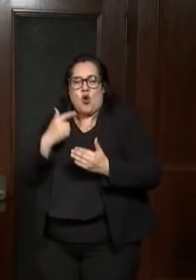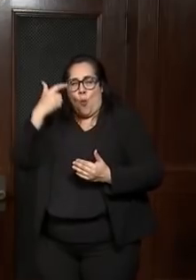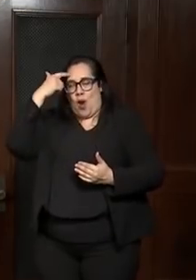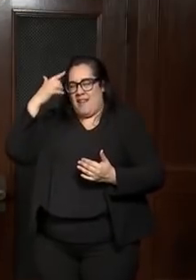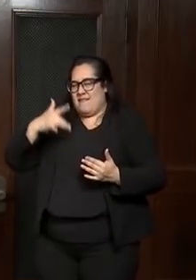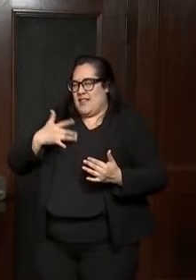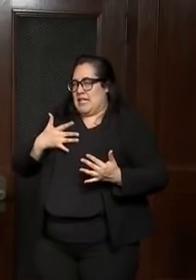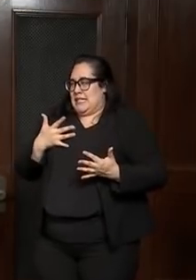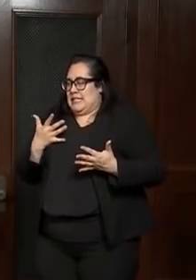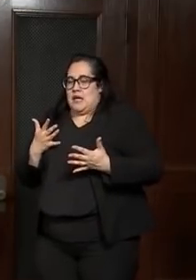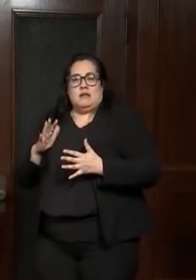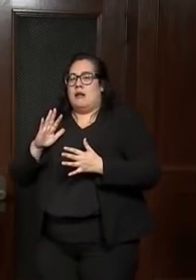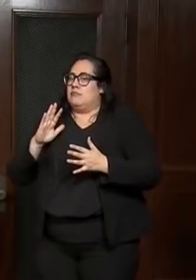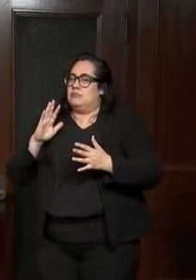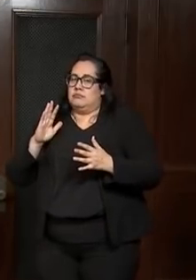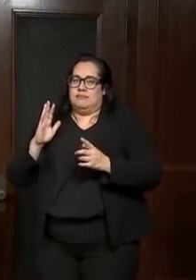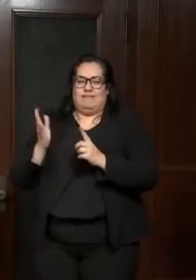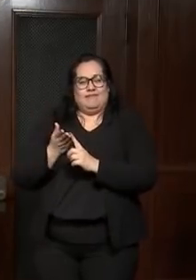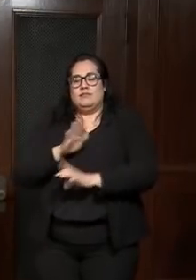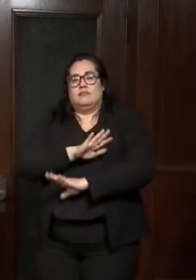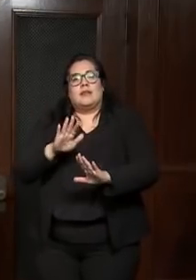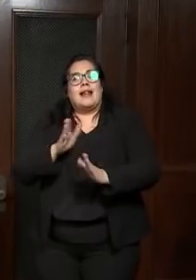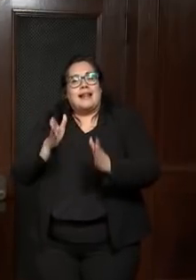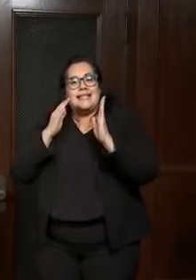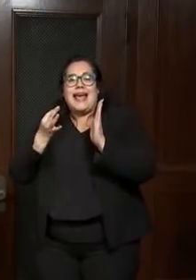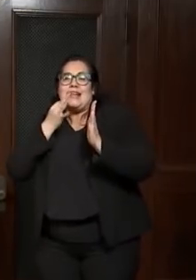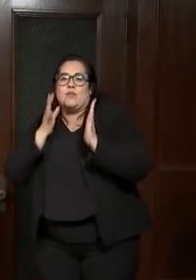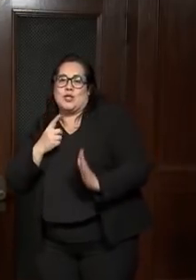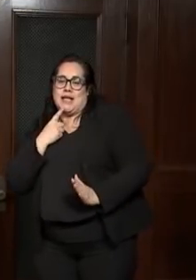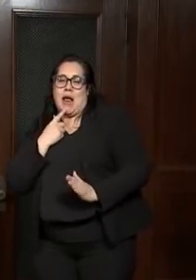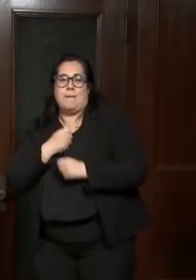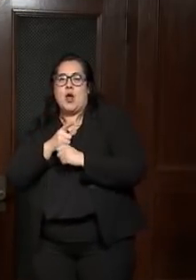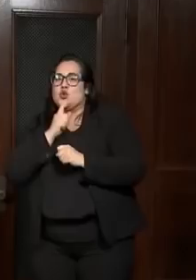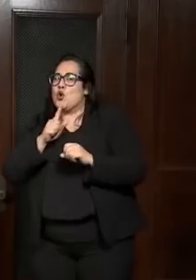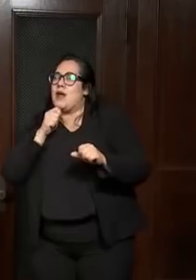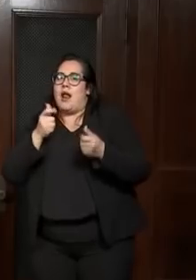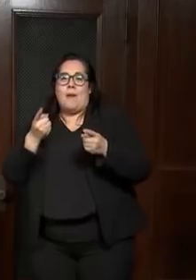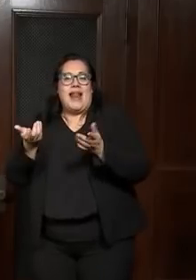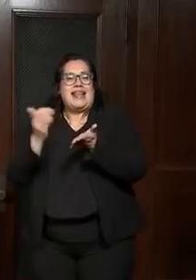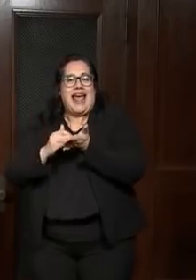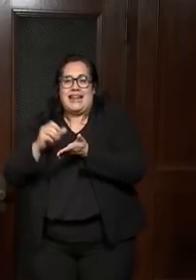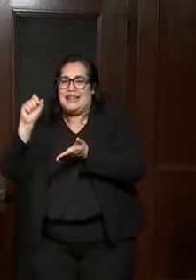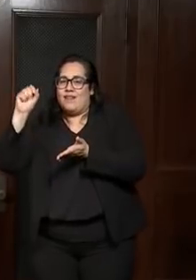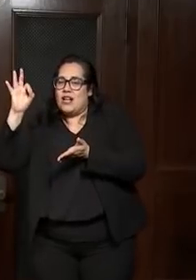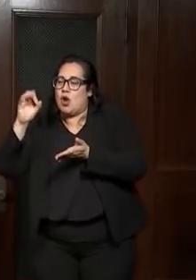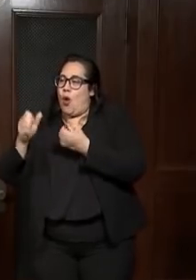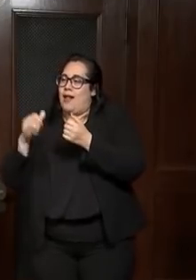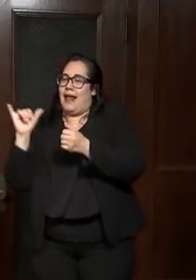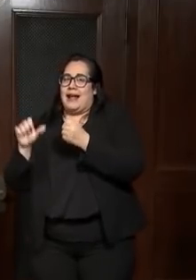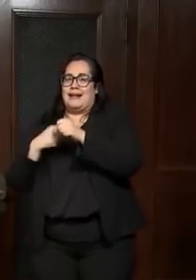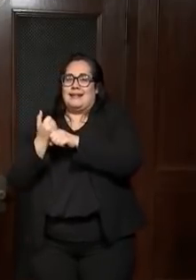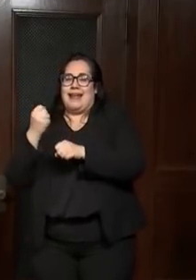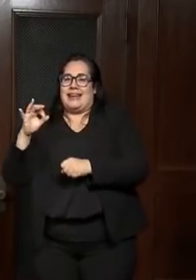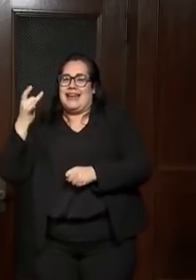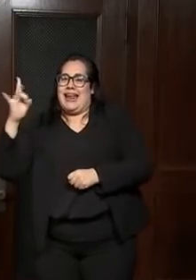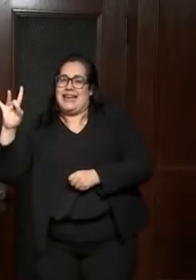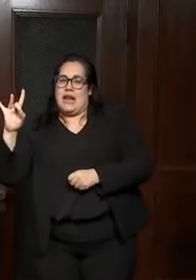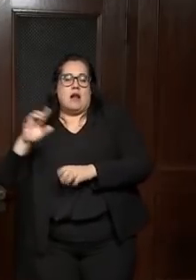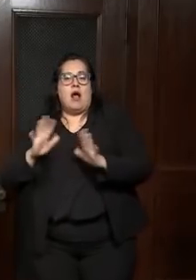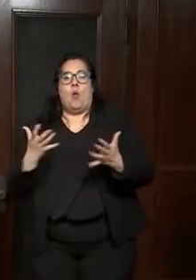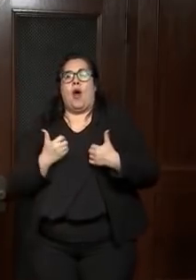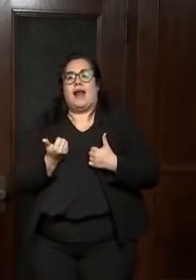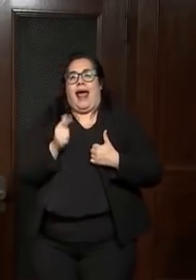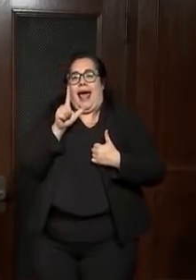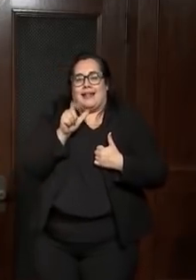feels like. Listen to what the experts are saying, and let's make sure we don't have a San Francisco 1918 experience, but that we have an LA